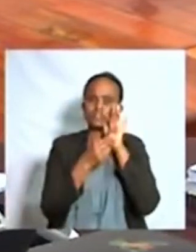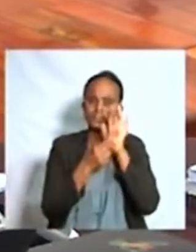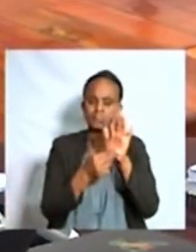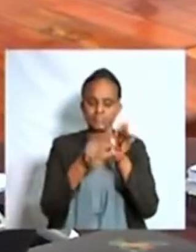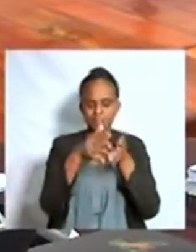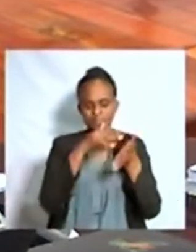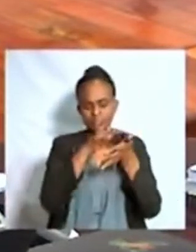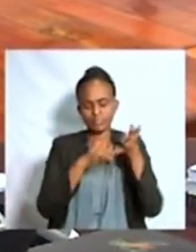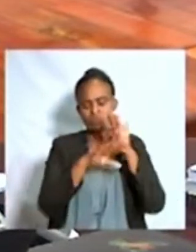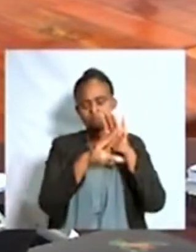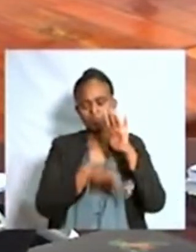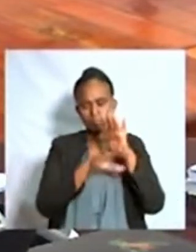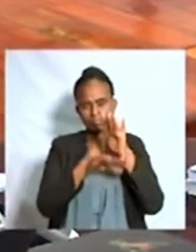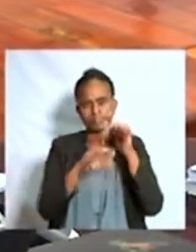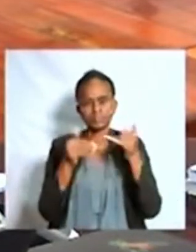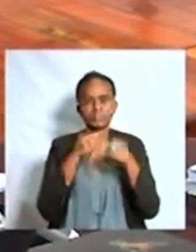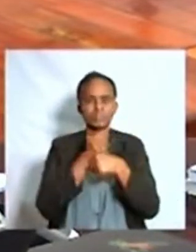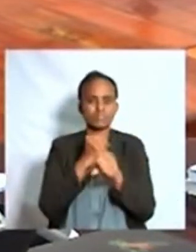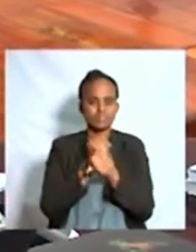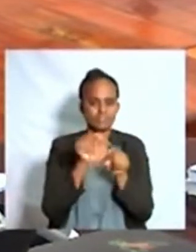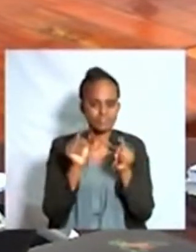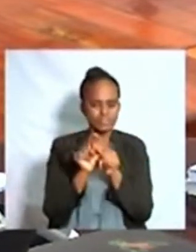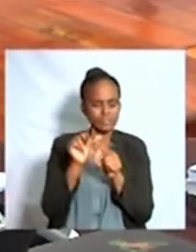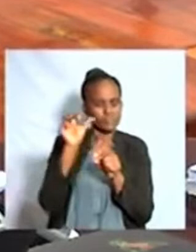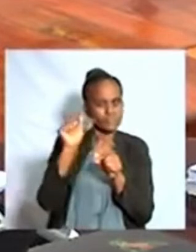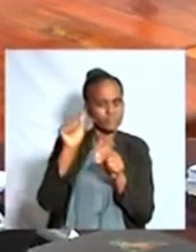below. Reference is made to Appendix